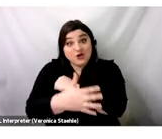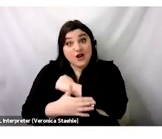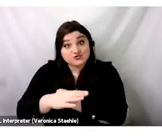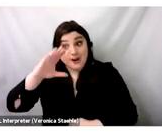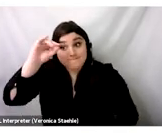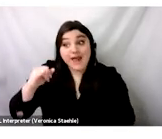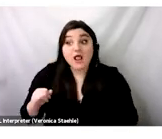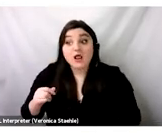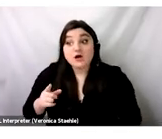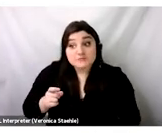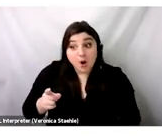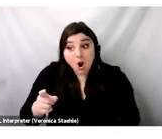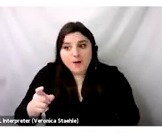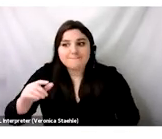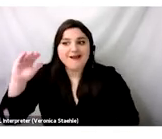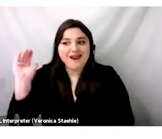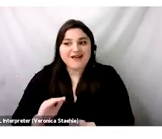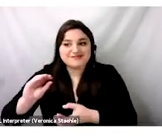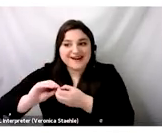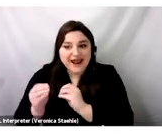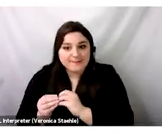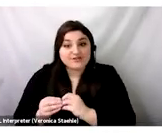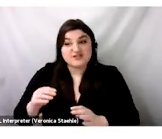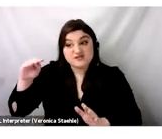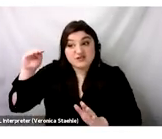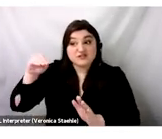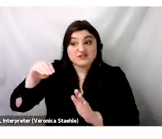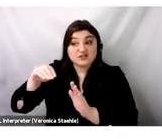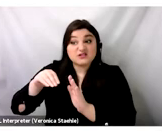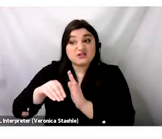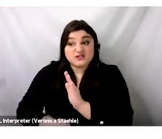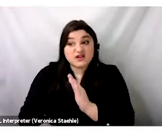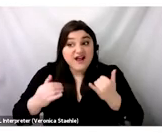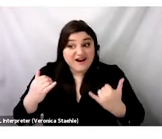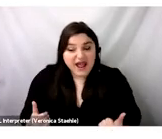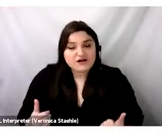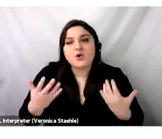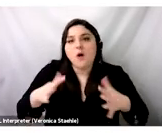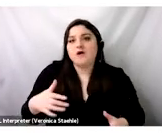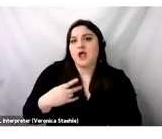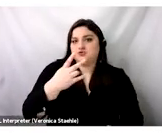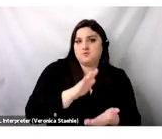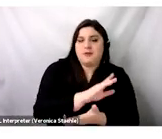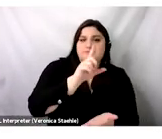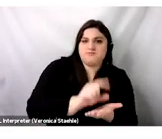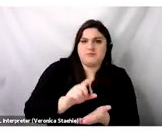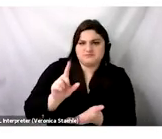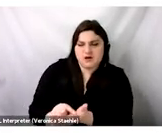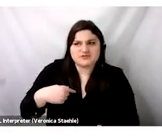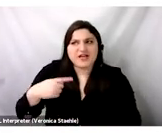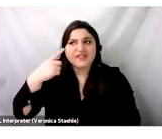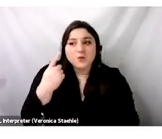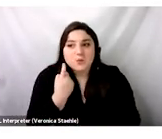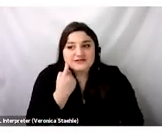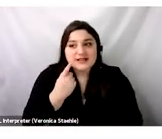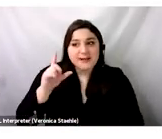last several decades and what it's projected to look like. And so there are two papers that were published, I think, pretty recently,